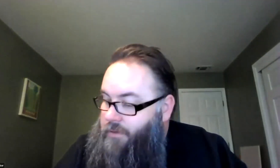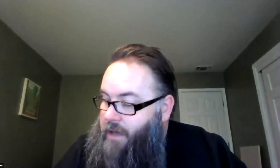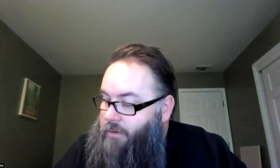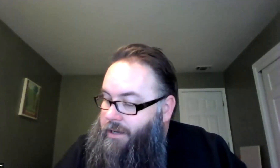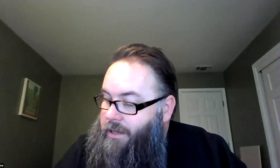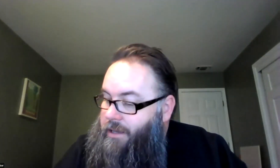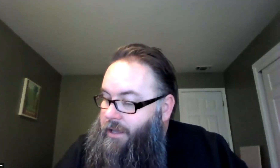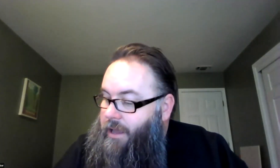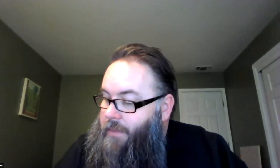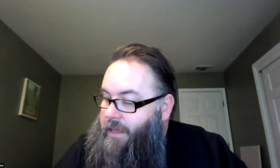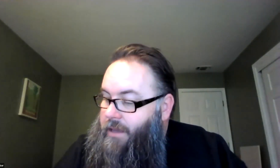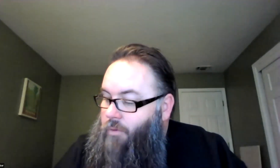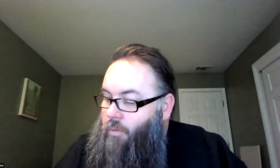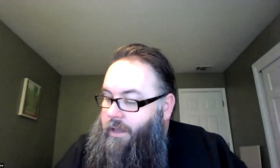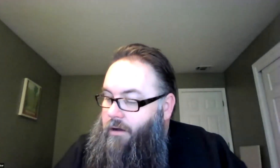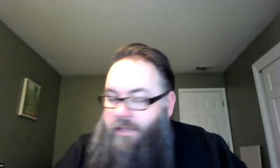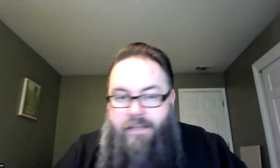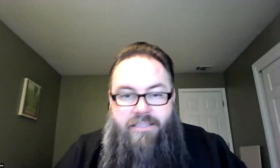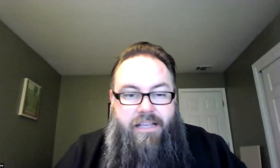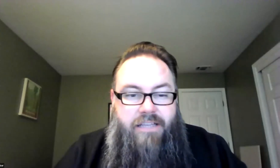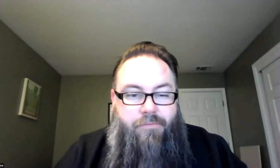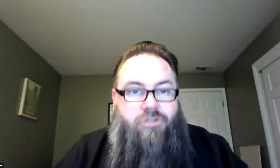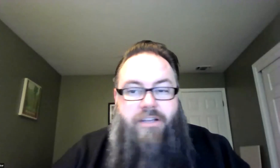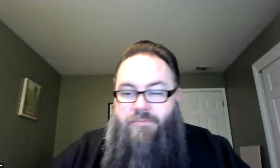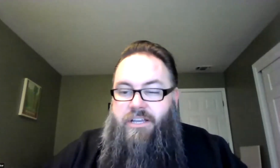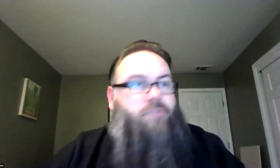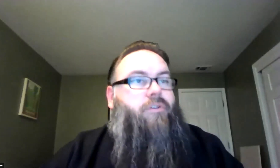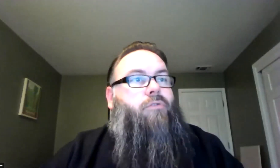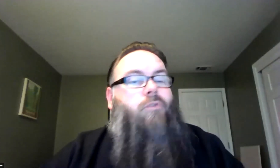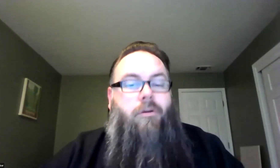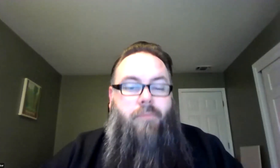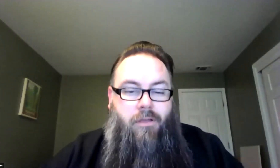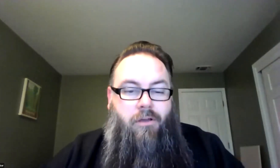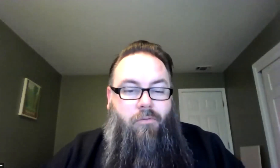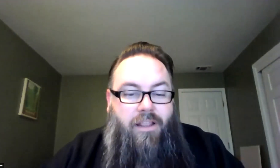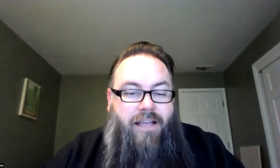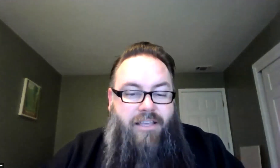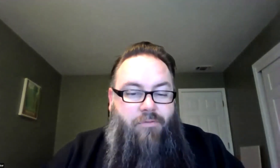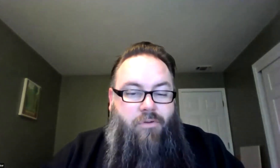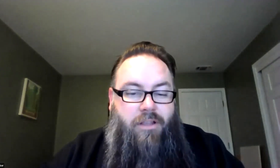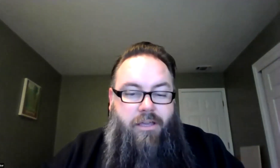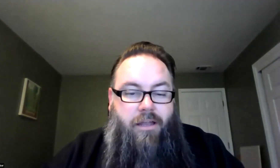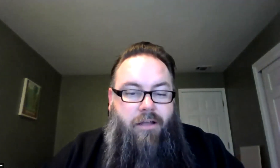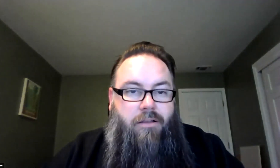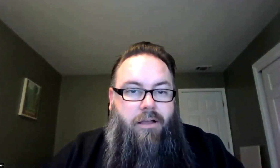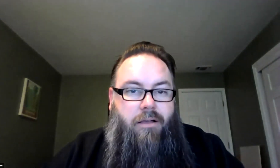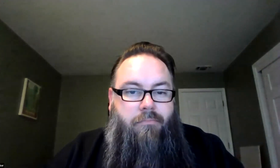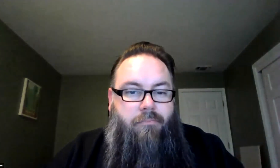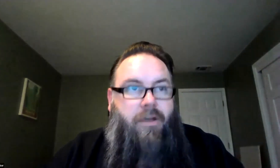invites out for that one. And then we're working on setting a date for a transportation vendor forum. One last thing real quickly,